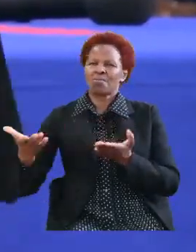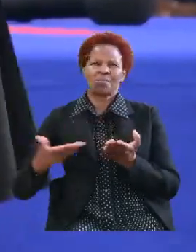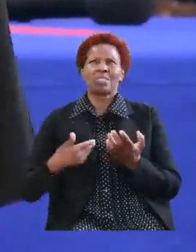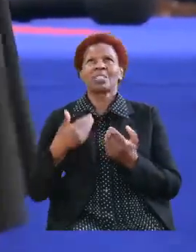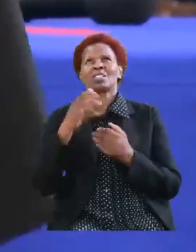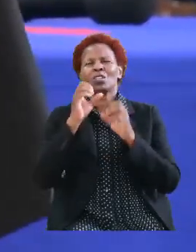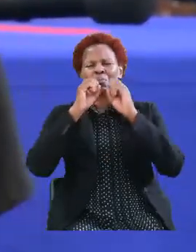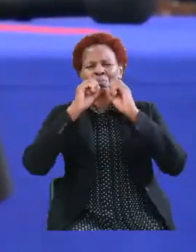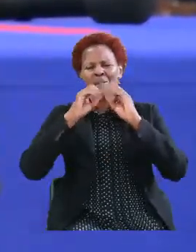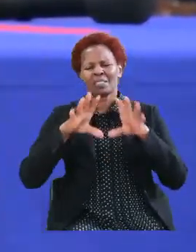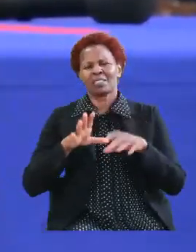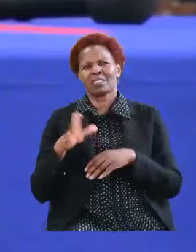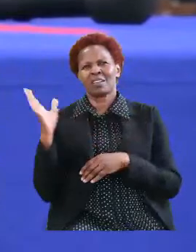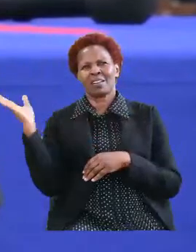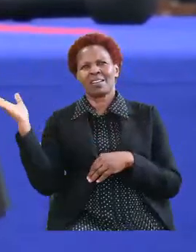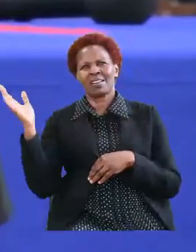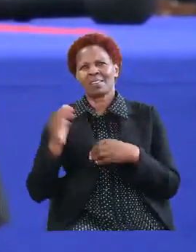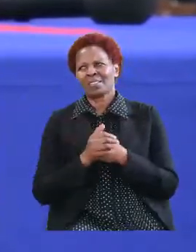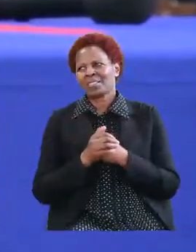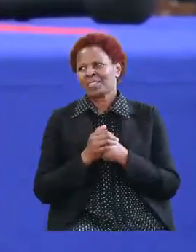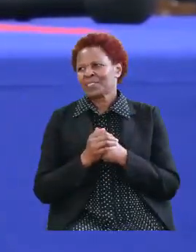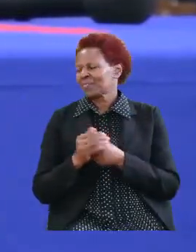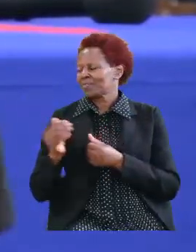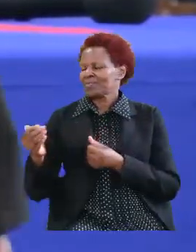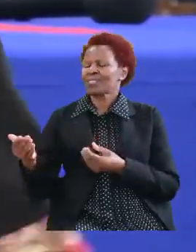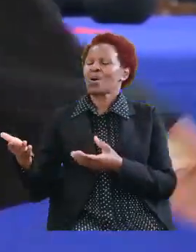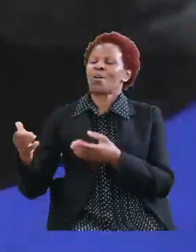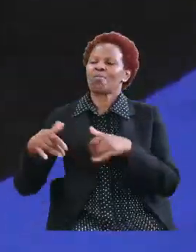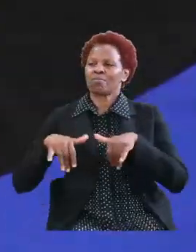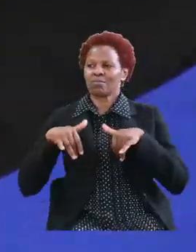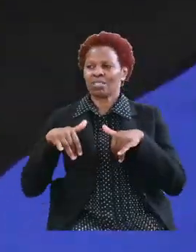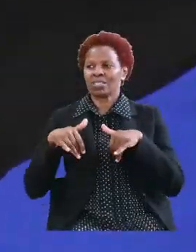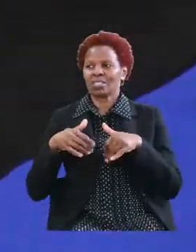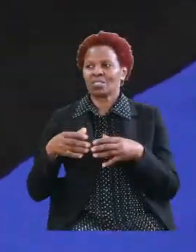you. Nimeona already there's someone waiting for you to receive you, and I can give you a hug on their